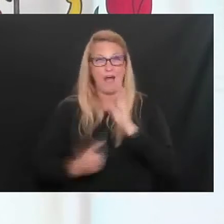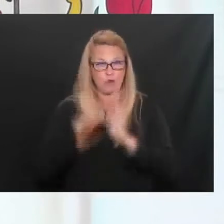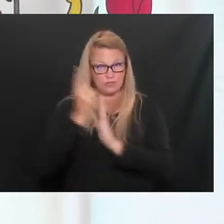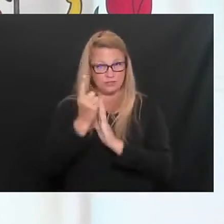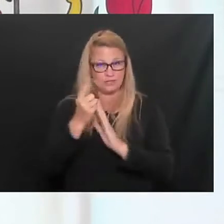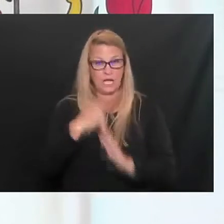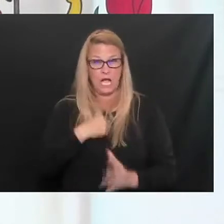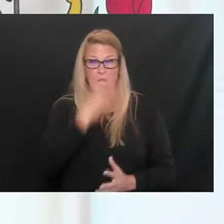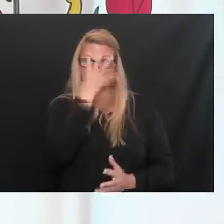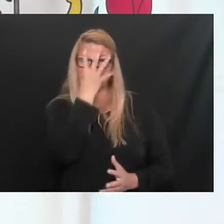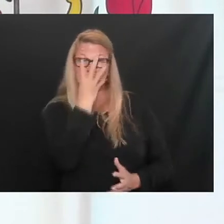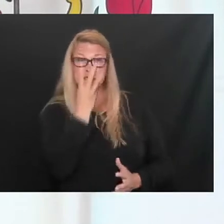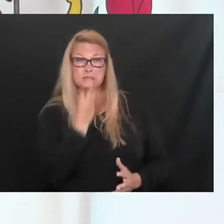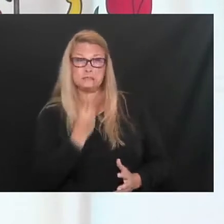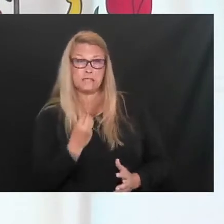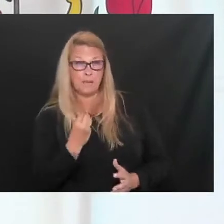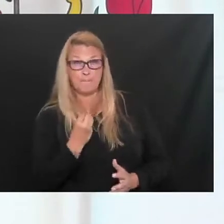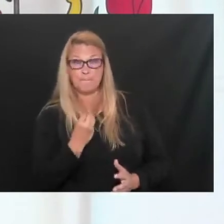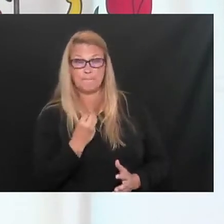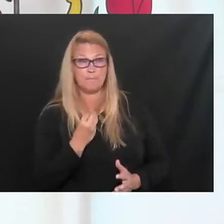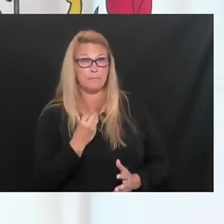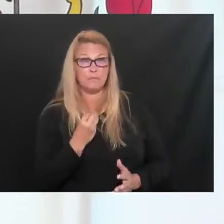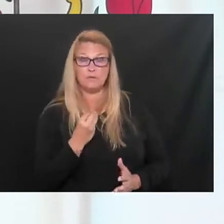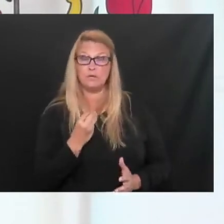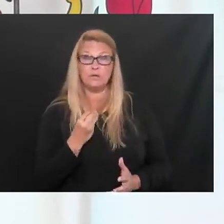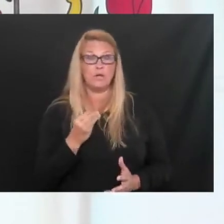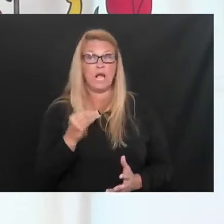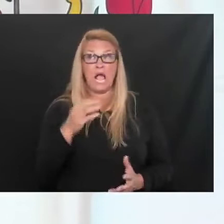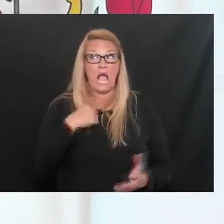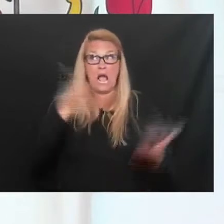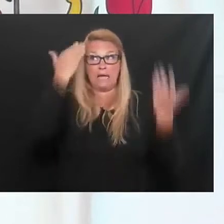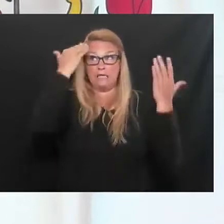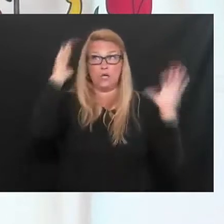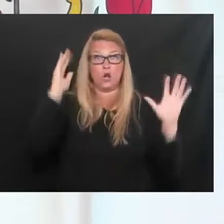slept. And I thought, will I ever